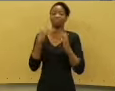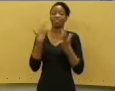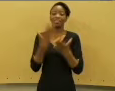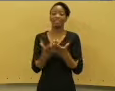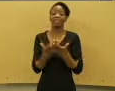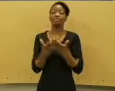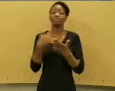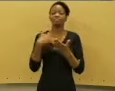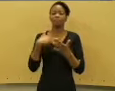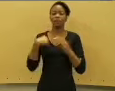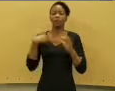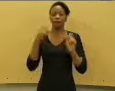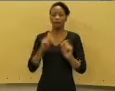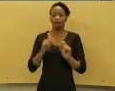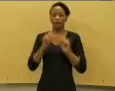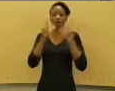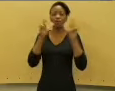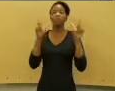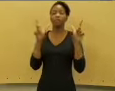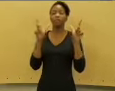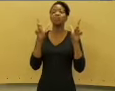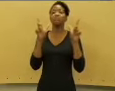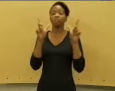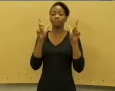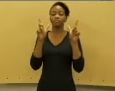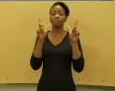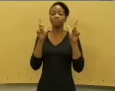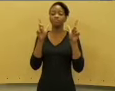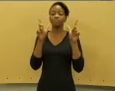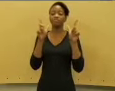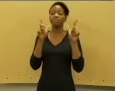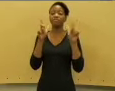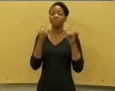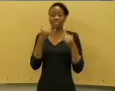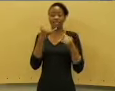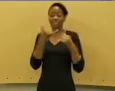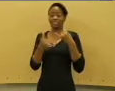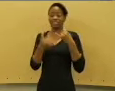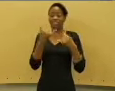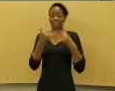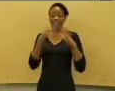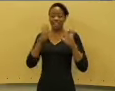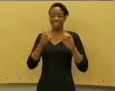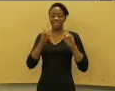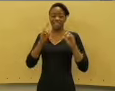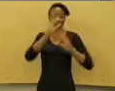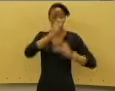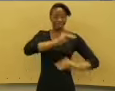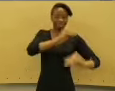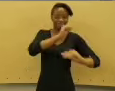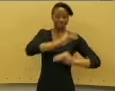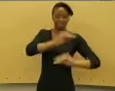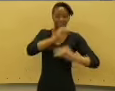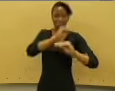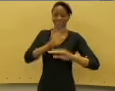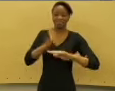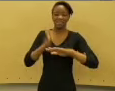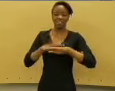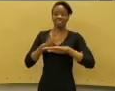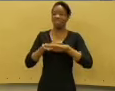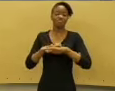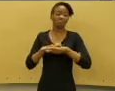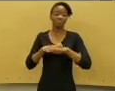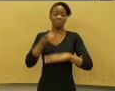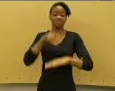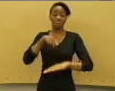of how lacking we are of basic sexual education, not only as a country, but